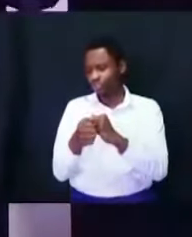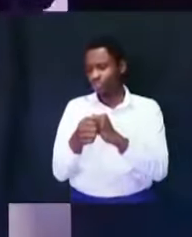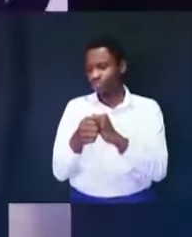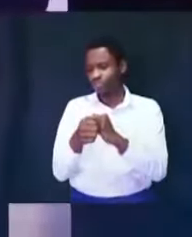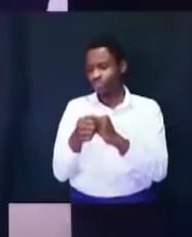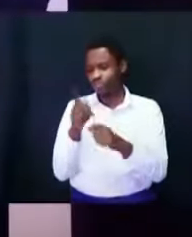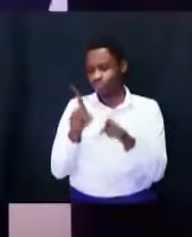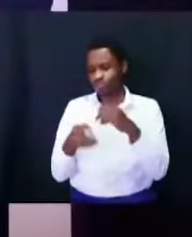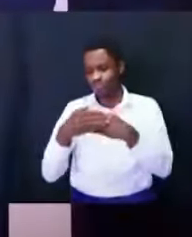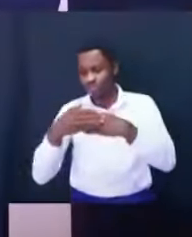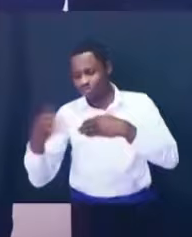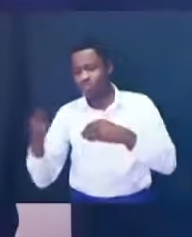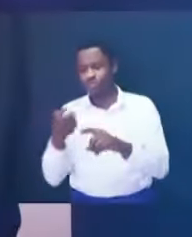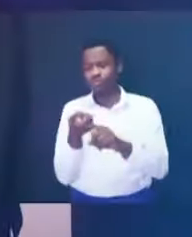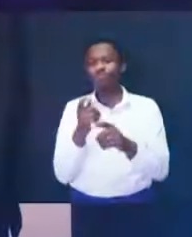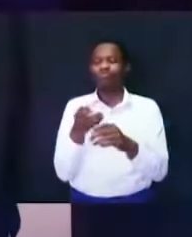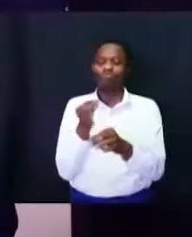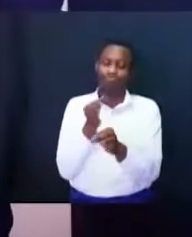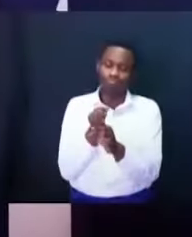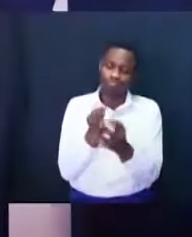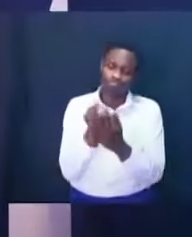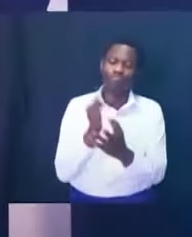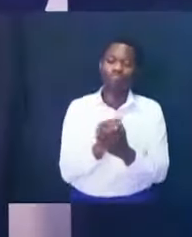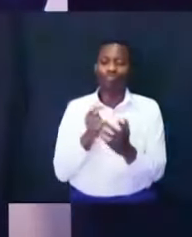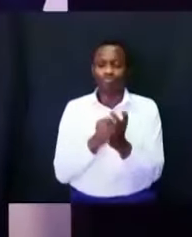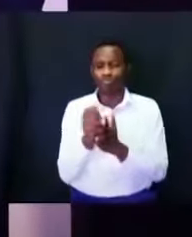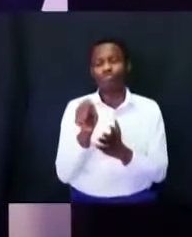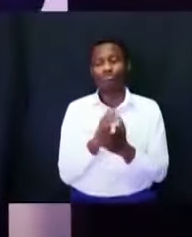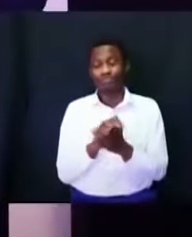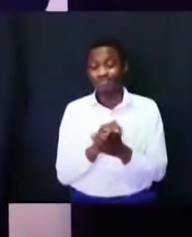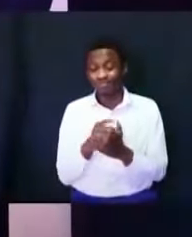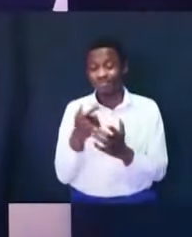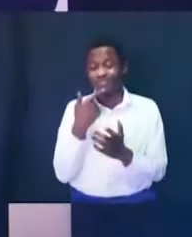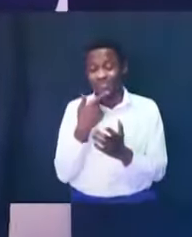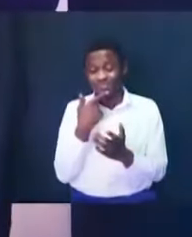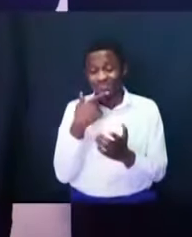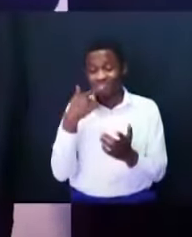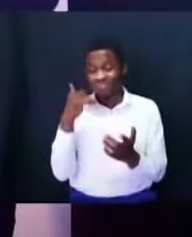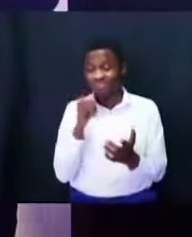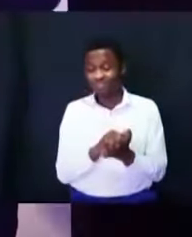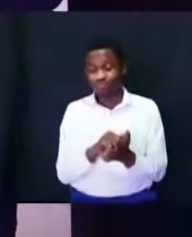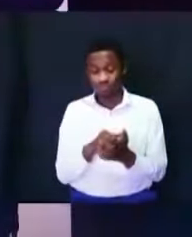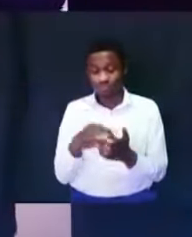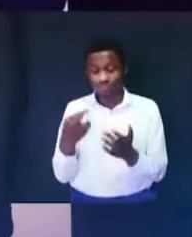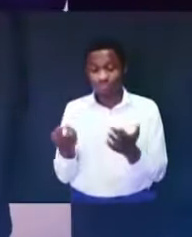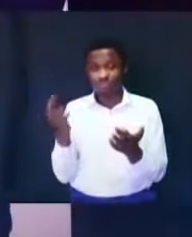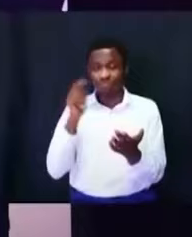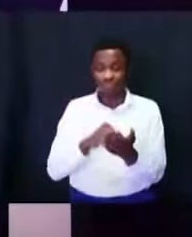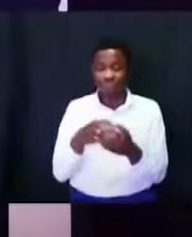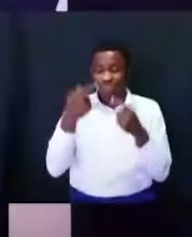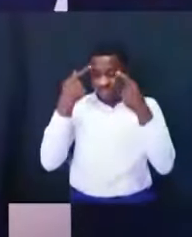away who have departed from the truth they say that the res has already